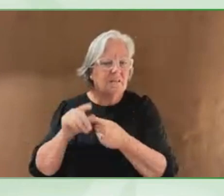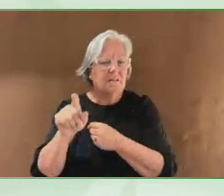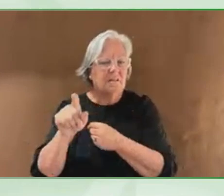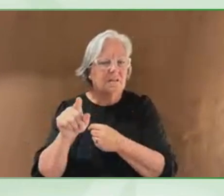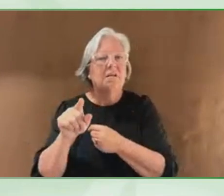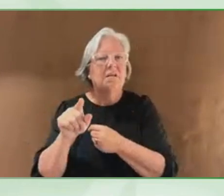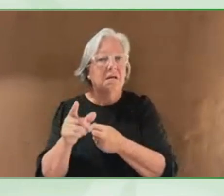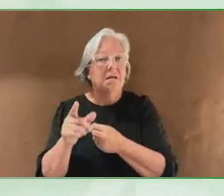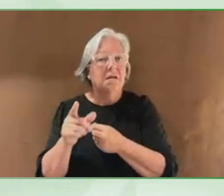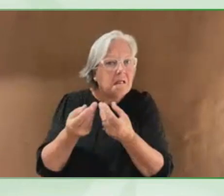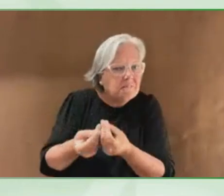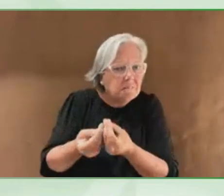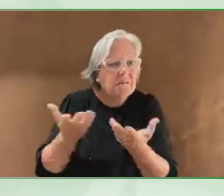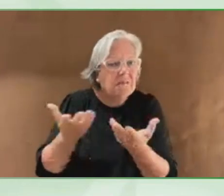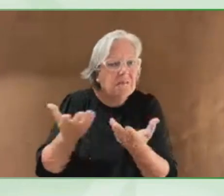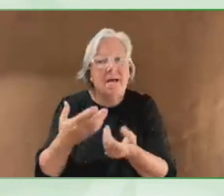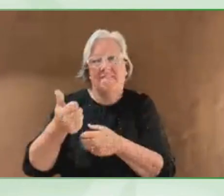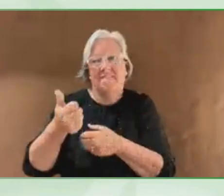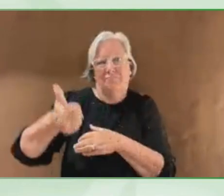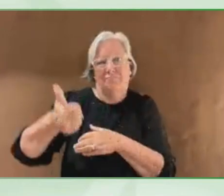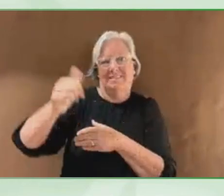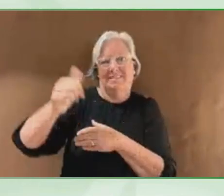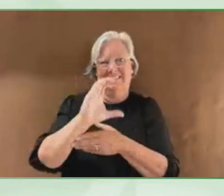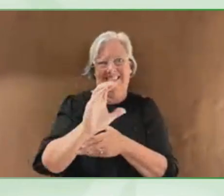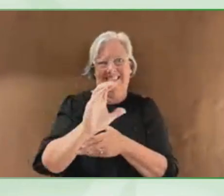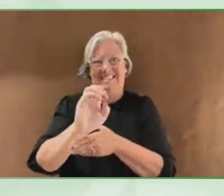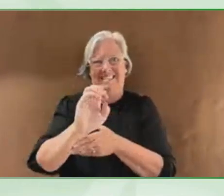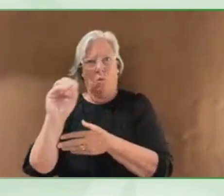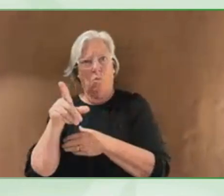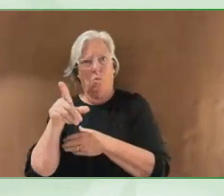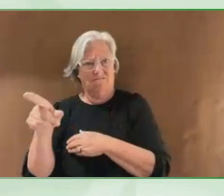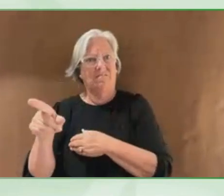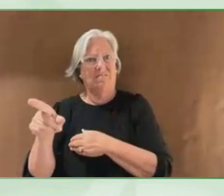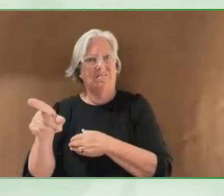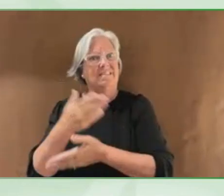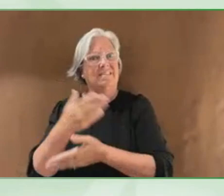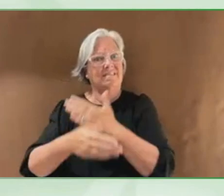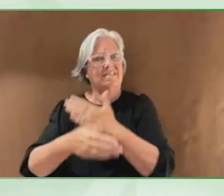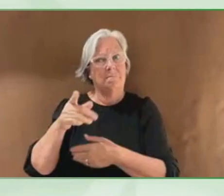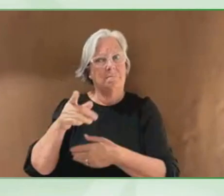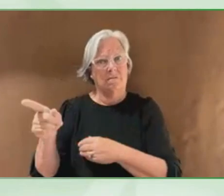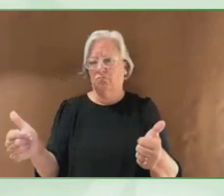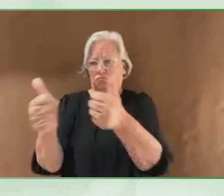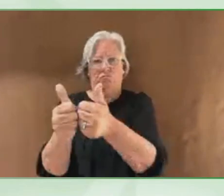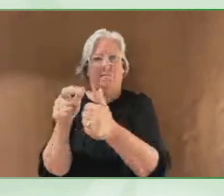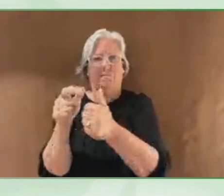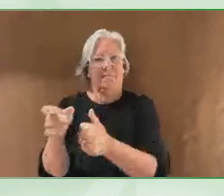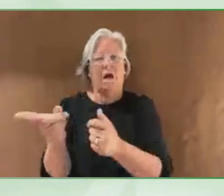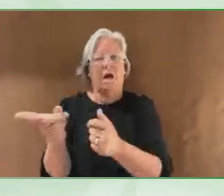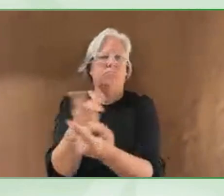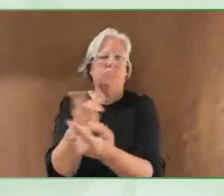by one of our disabled colleagues, and that was a really informative experience for the